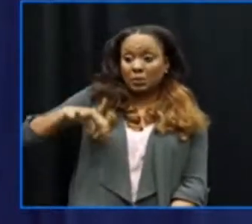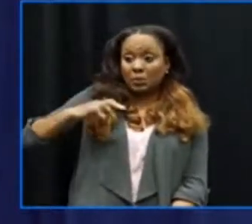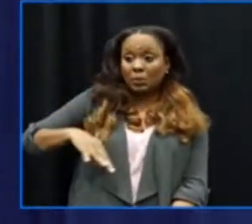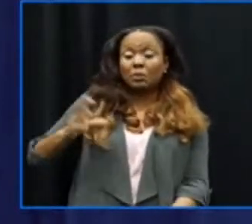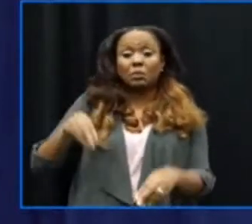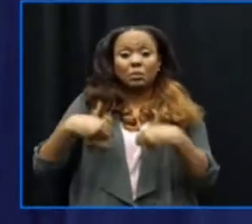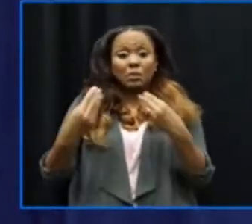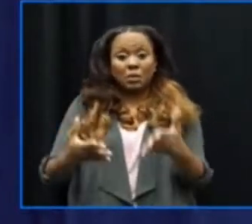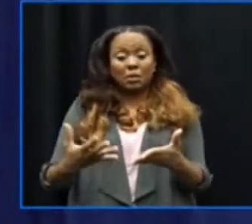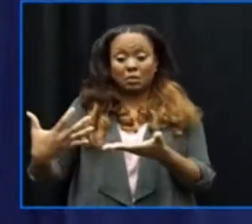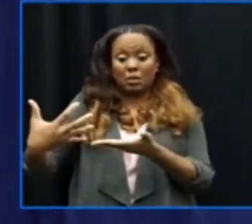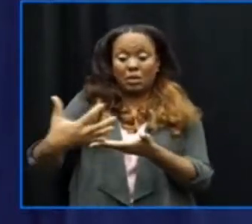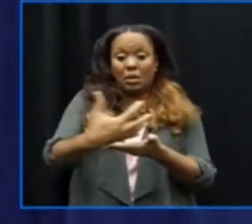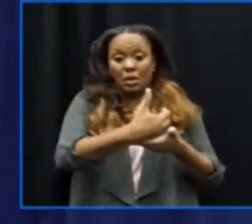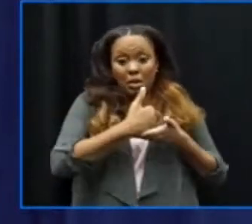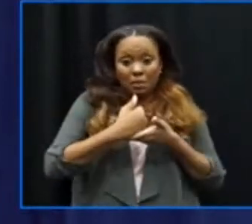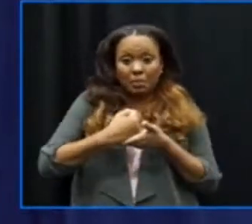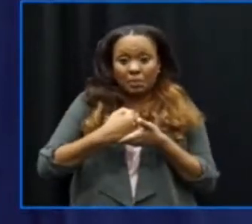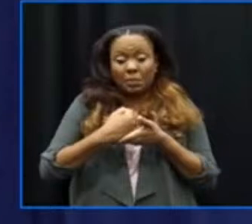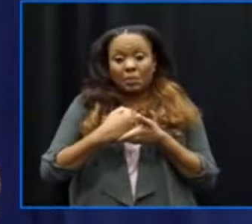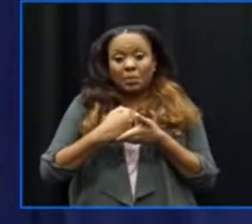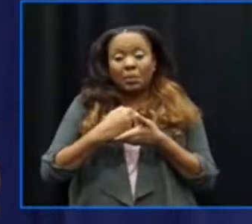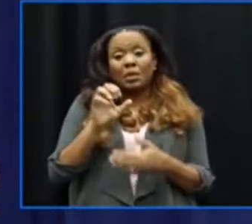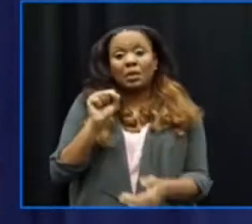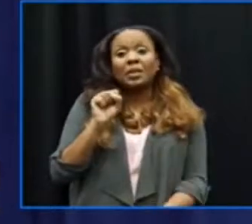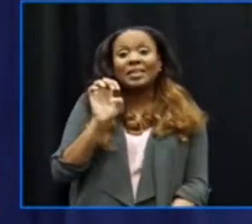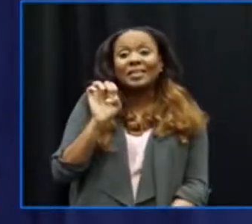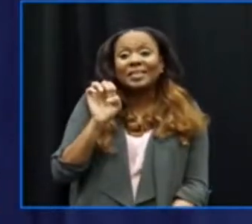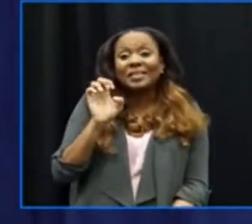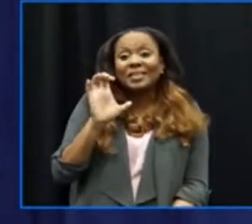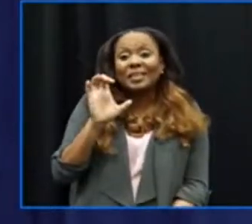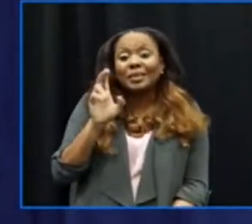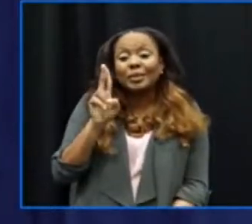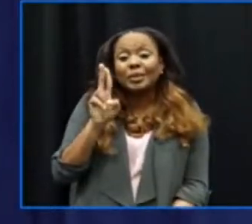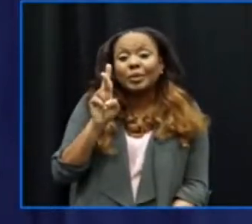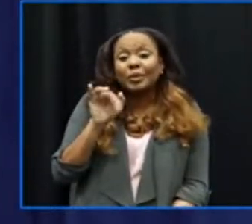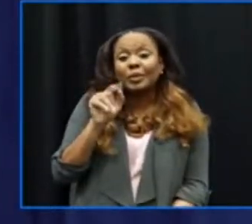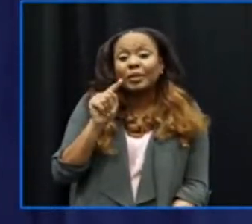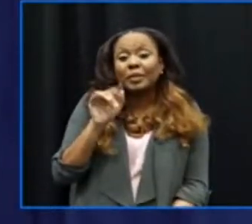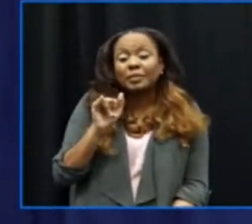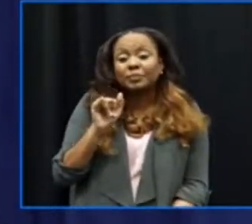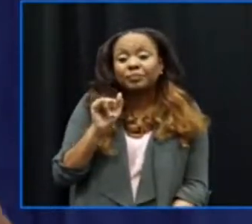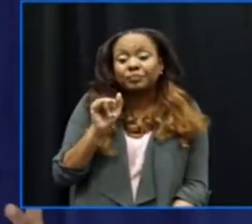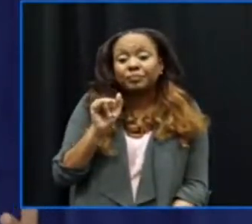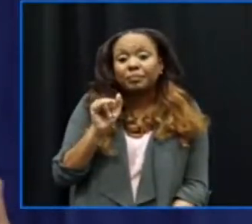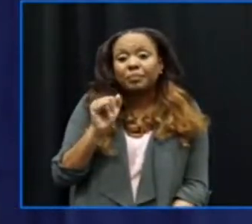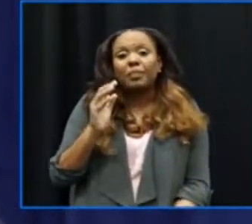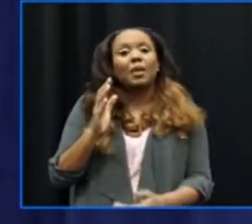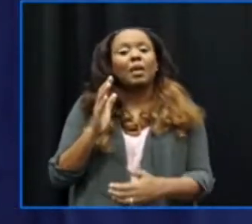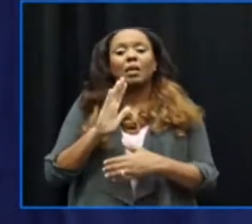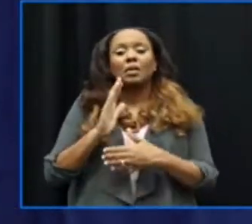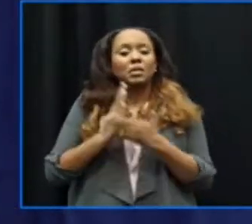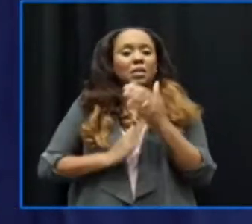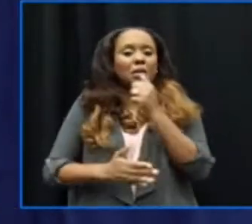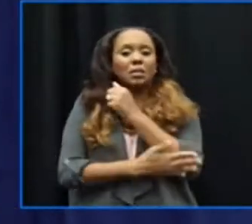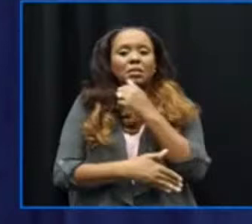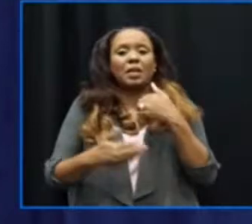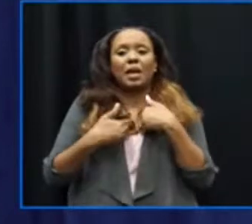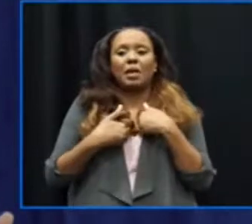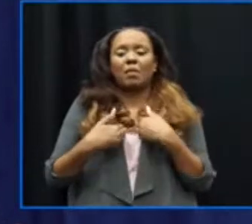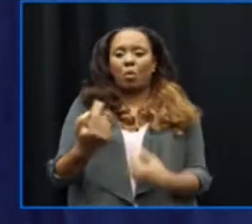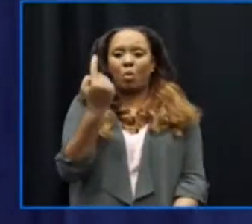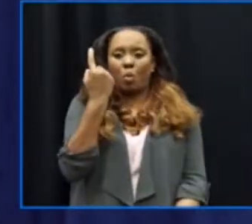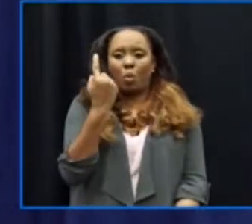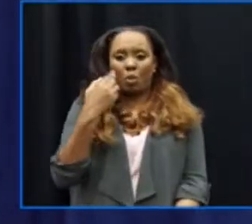income security for almost everybody who worked. Right? Some countries have a flat benefit for